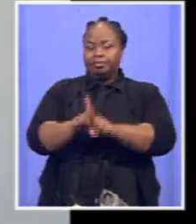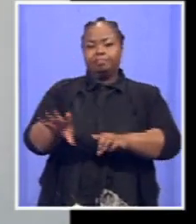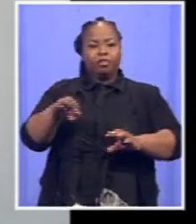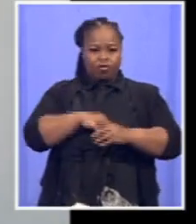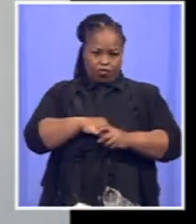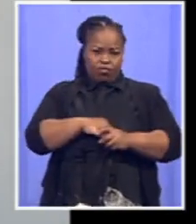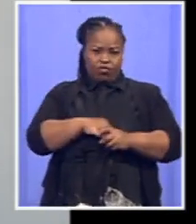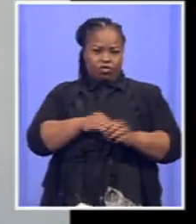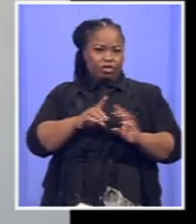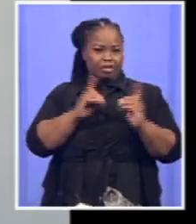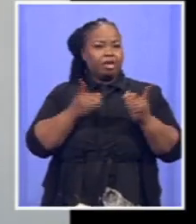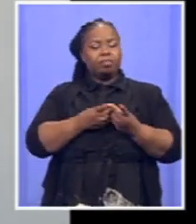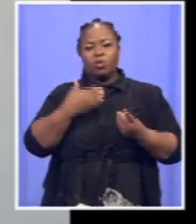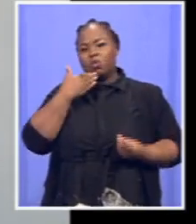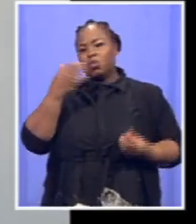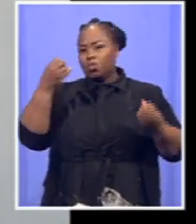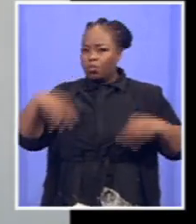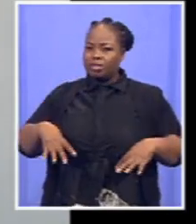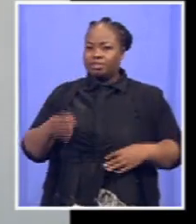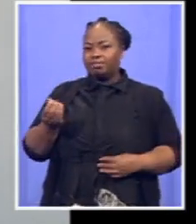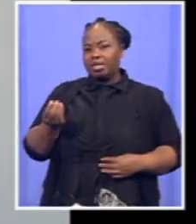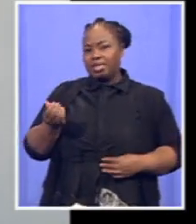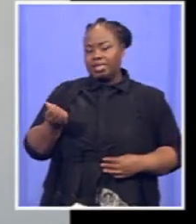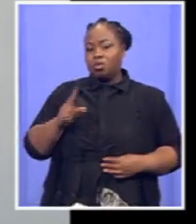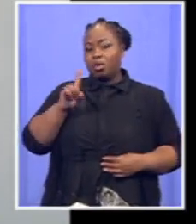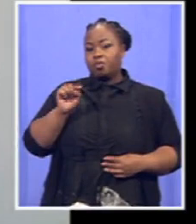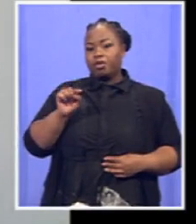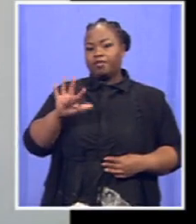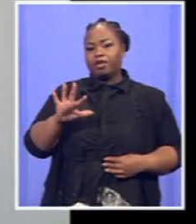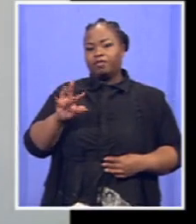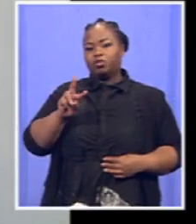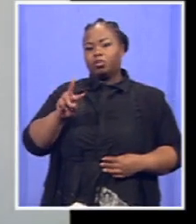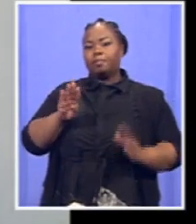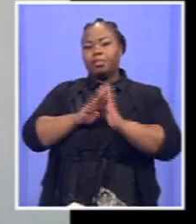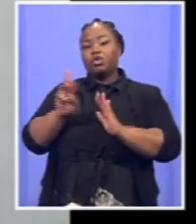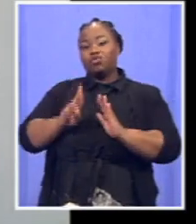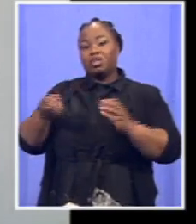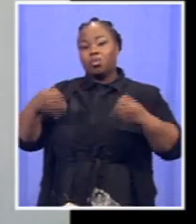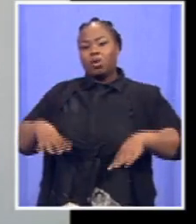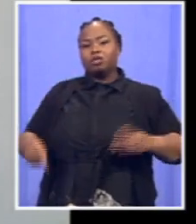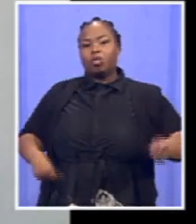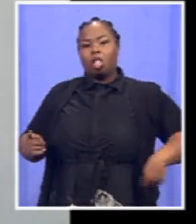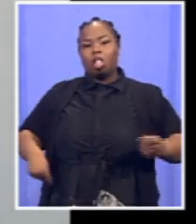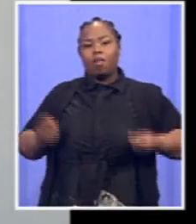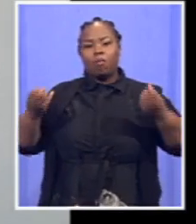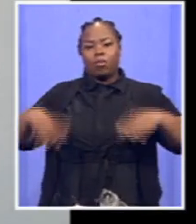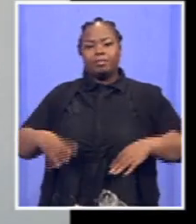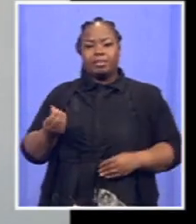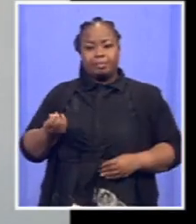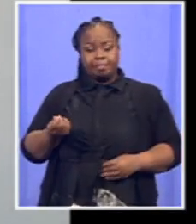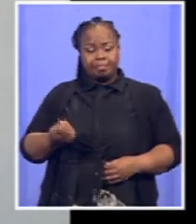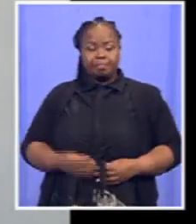in those departments that contributed to this 1.52 billion rand fruitless and